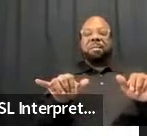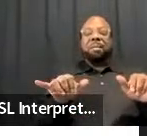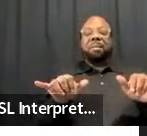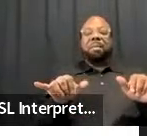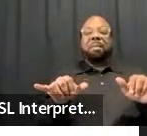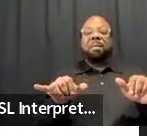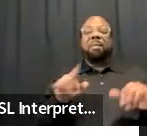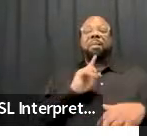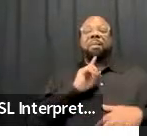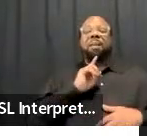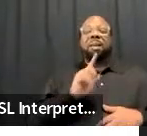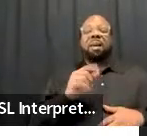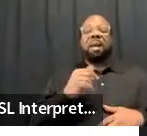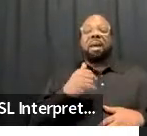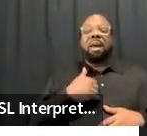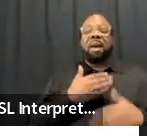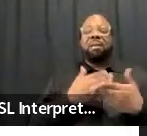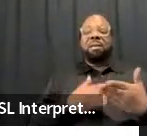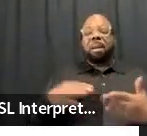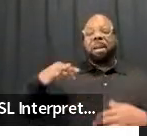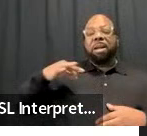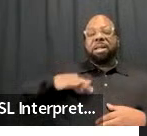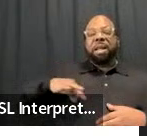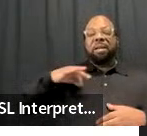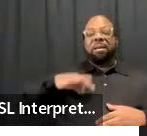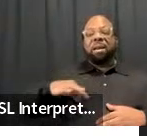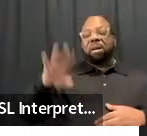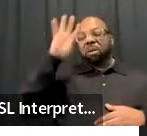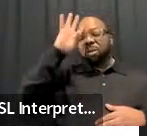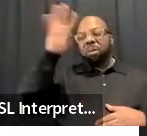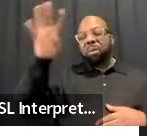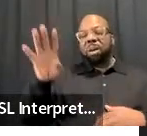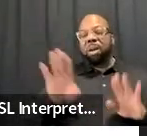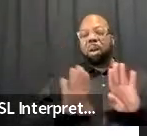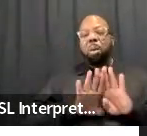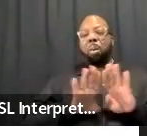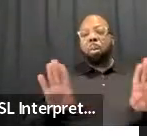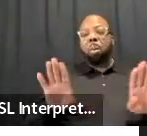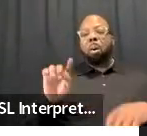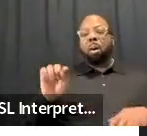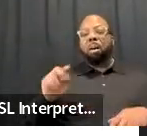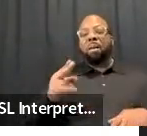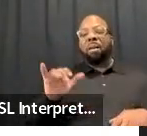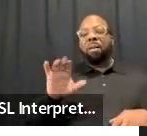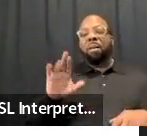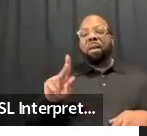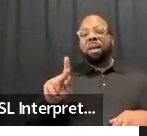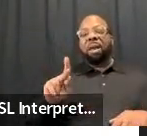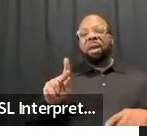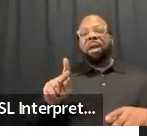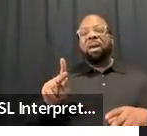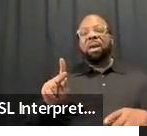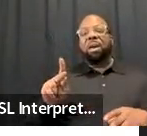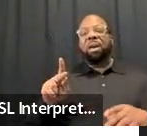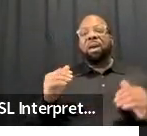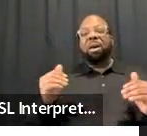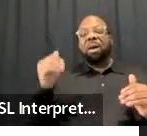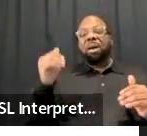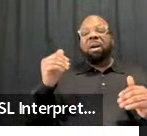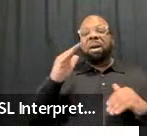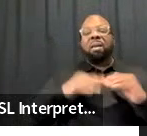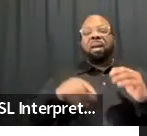are sort of incentives to create walls that are thicker than necessary to hit that